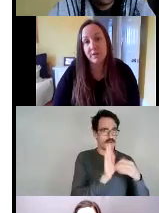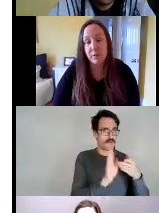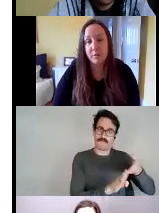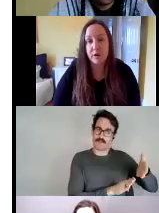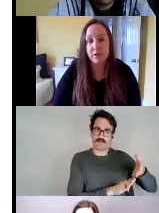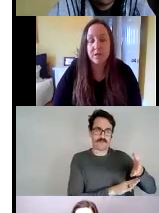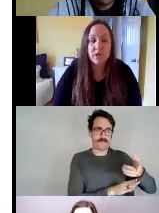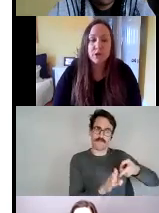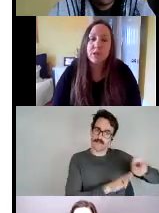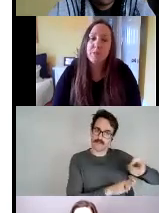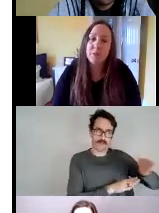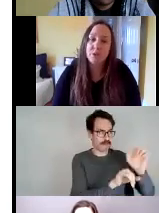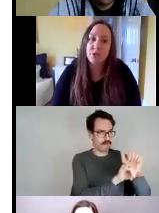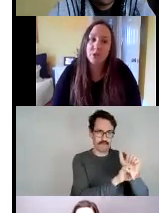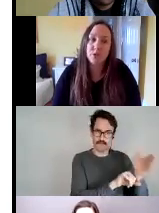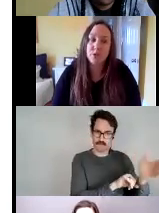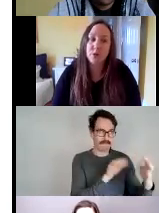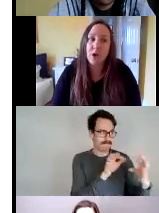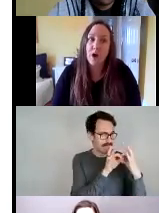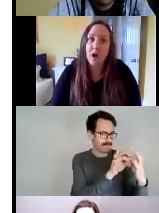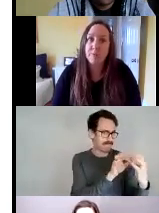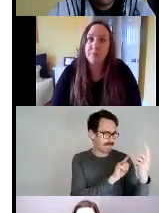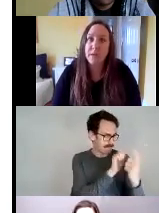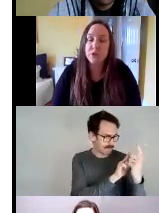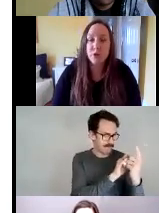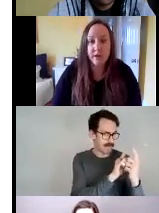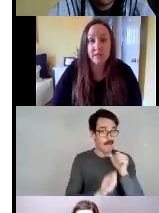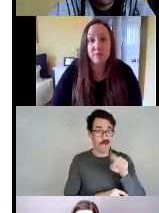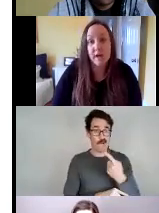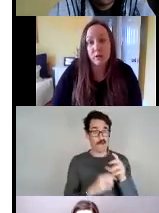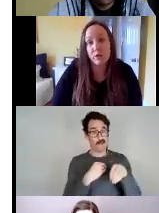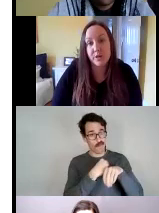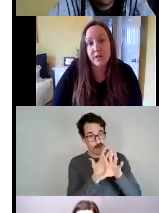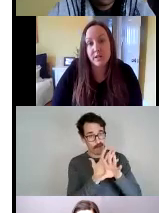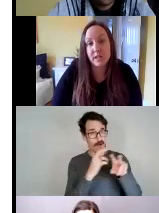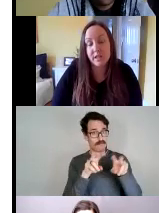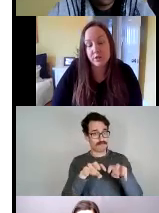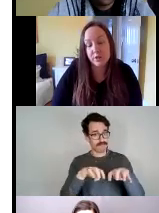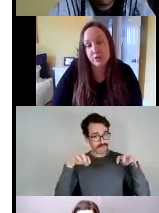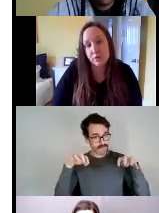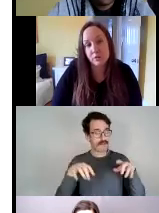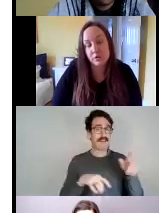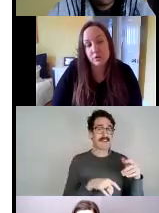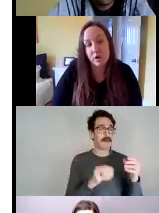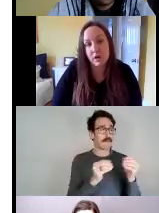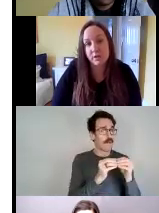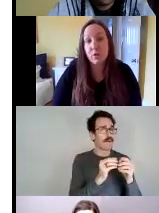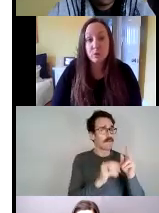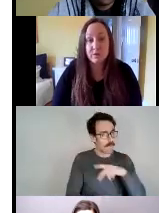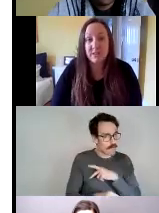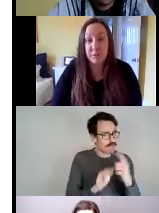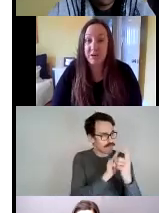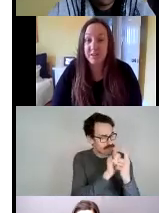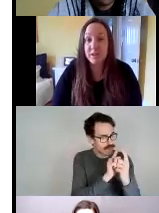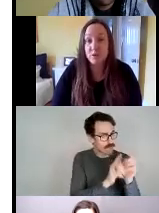of these webinars to really be able to integrate some of that learning into their